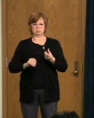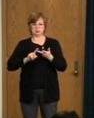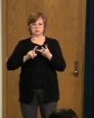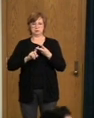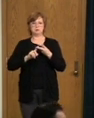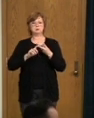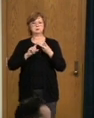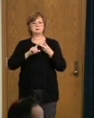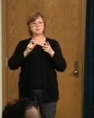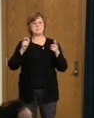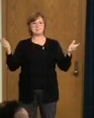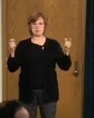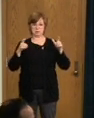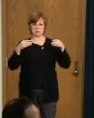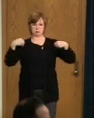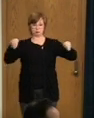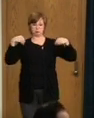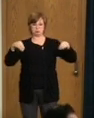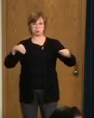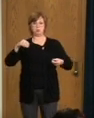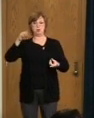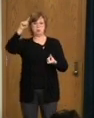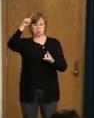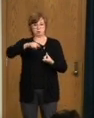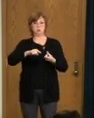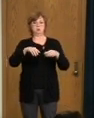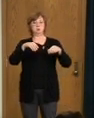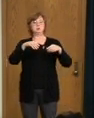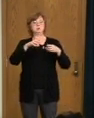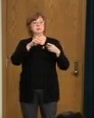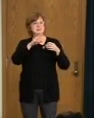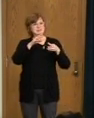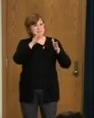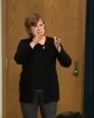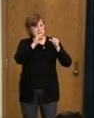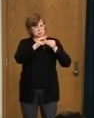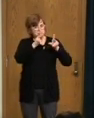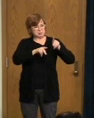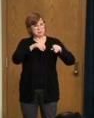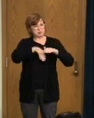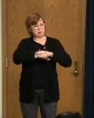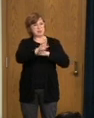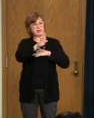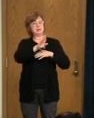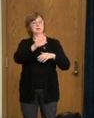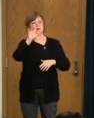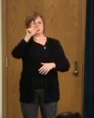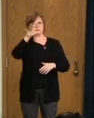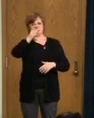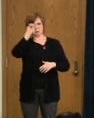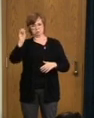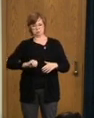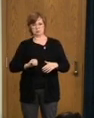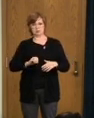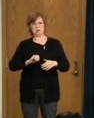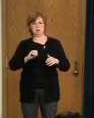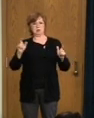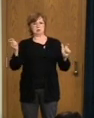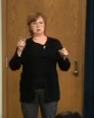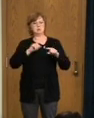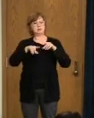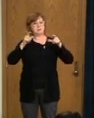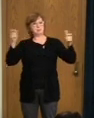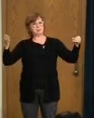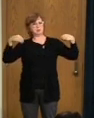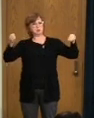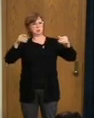their customers and their staff, to 25% of their capacity. Large retail locations are defined as retailers